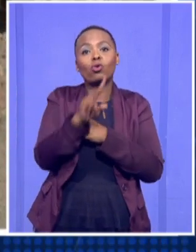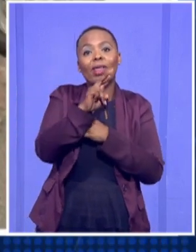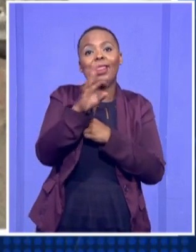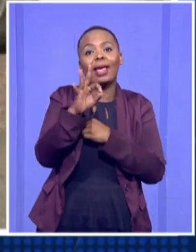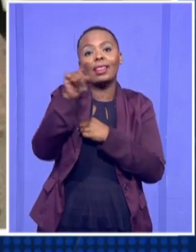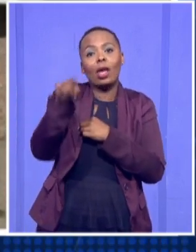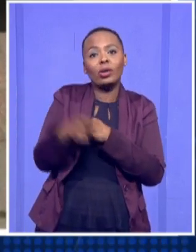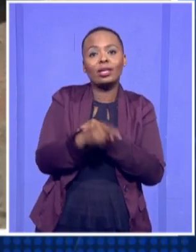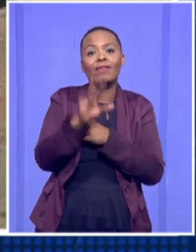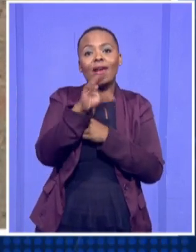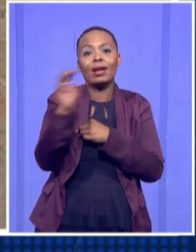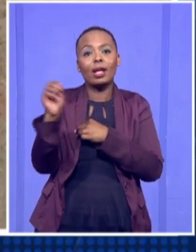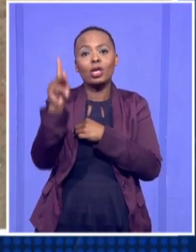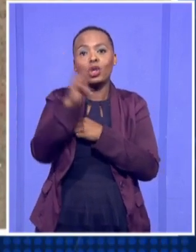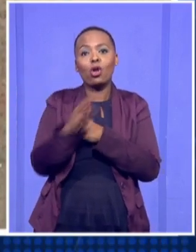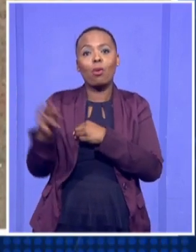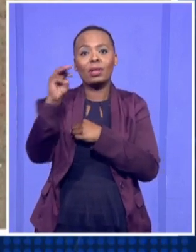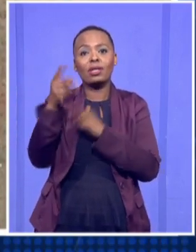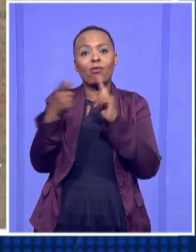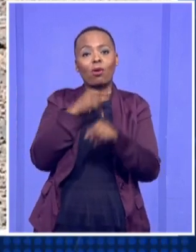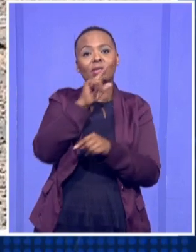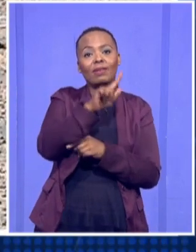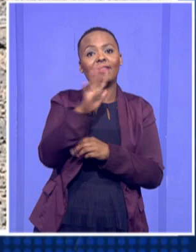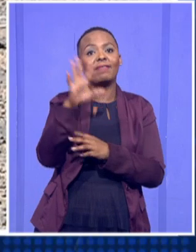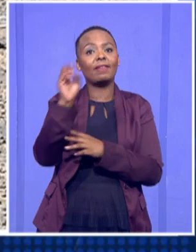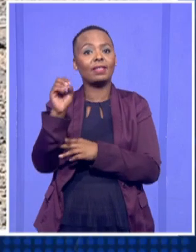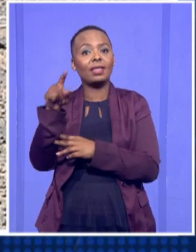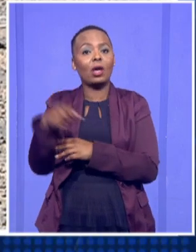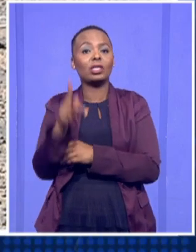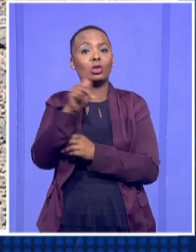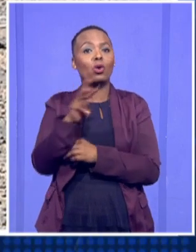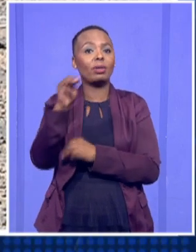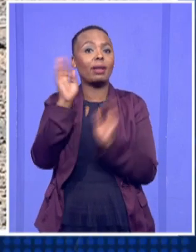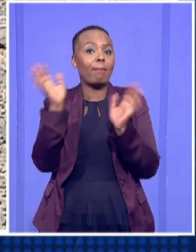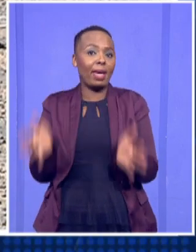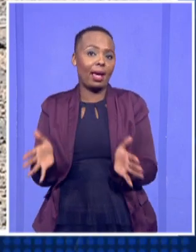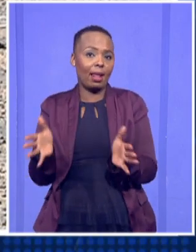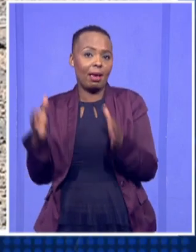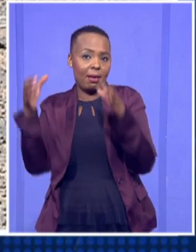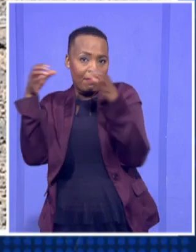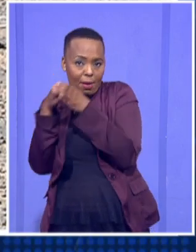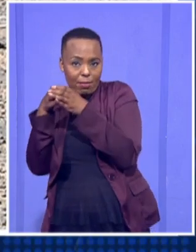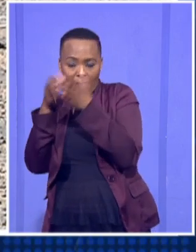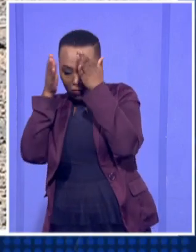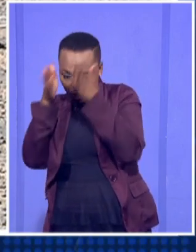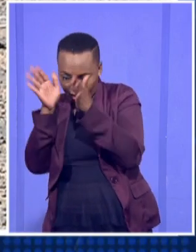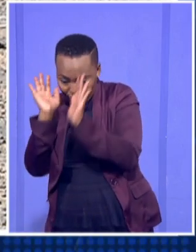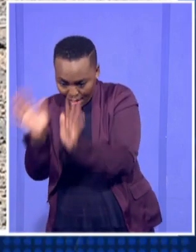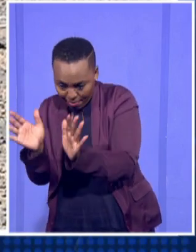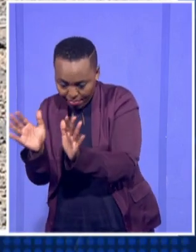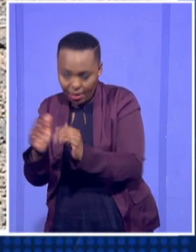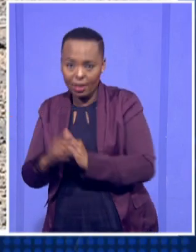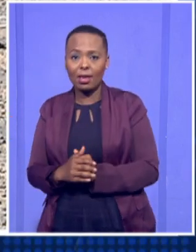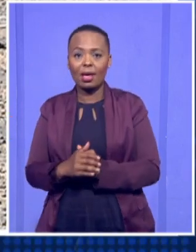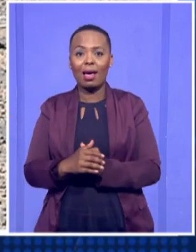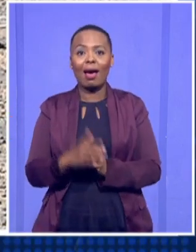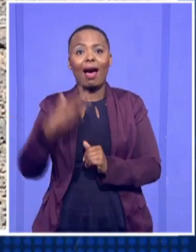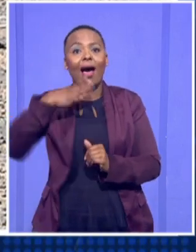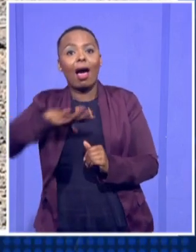23,500 kilometers of that 750,000 kilometers. And we cannot, in terms of our